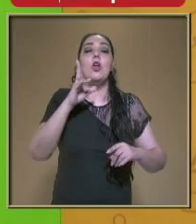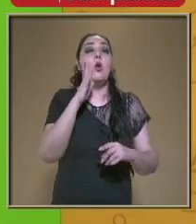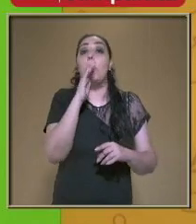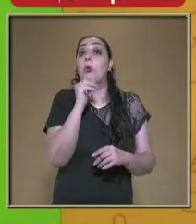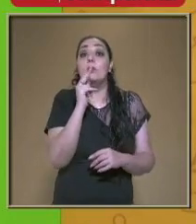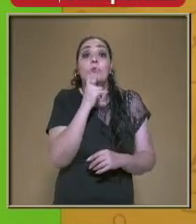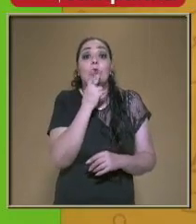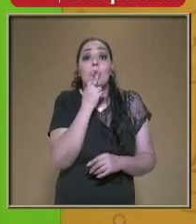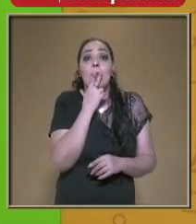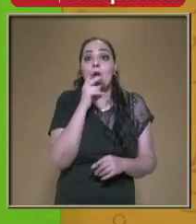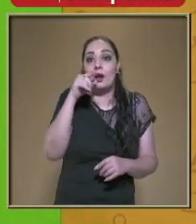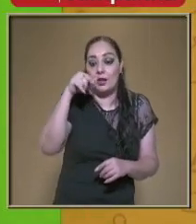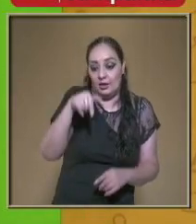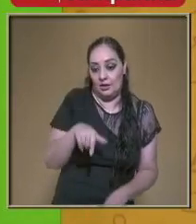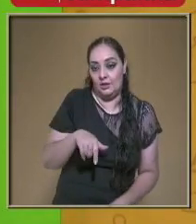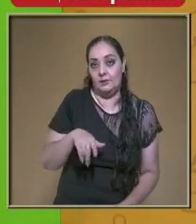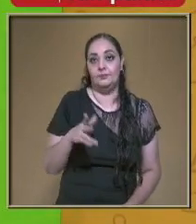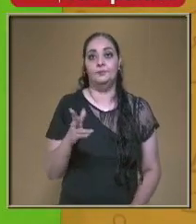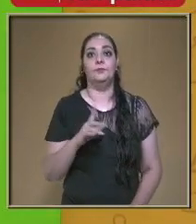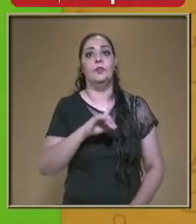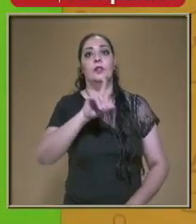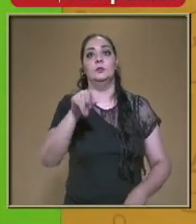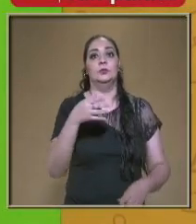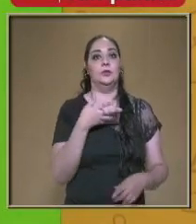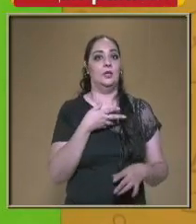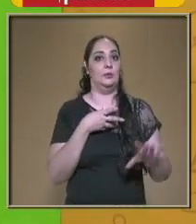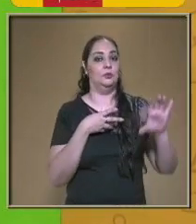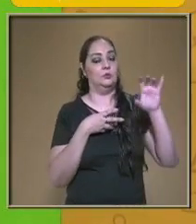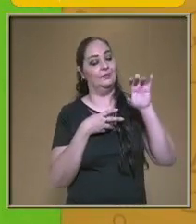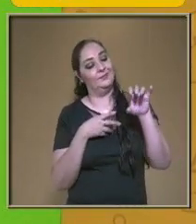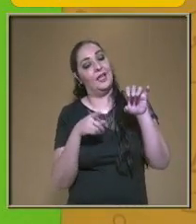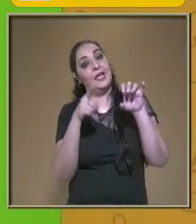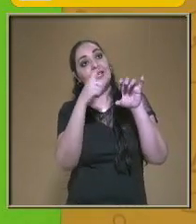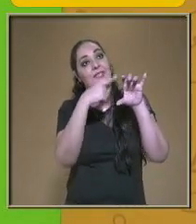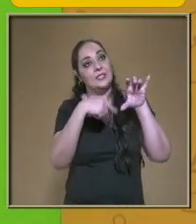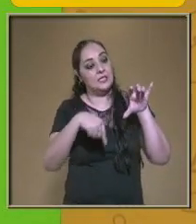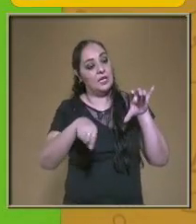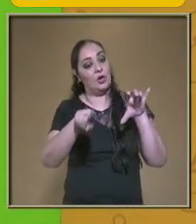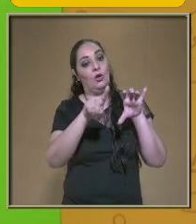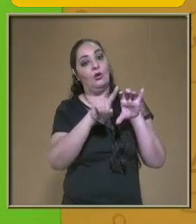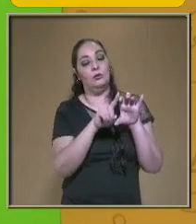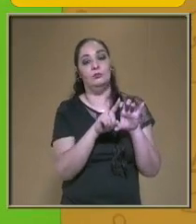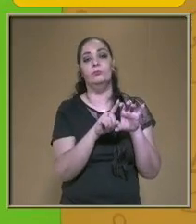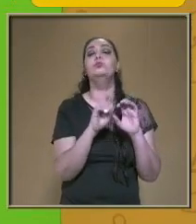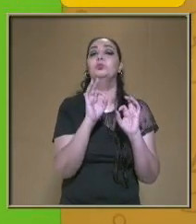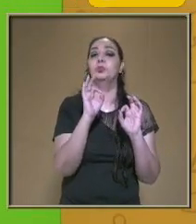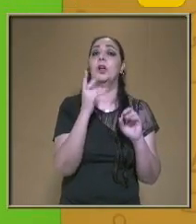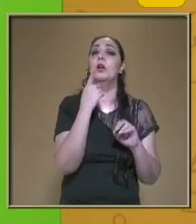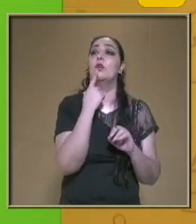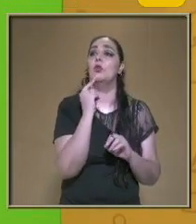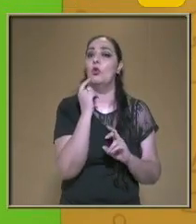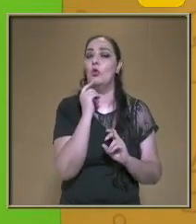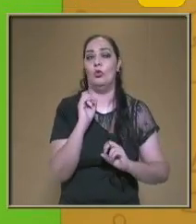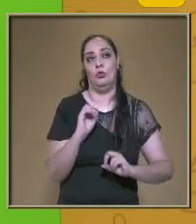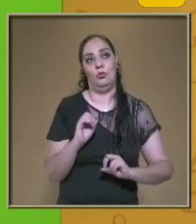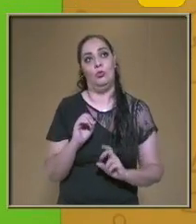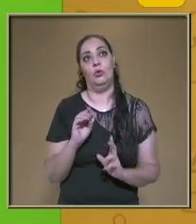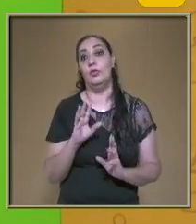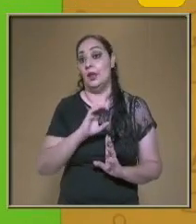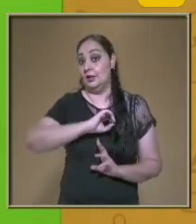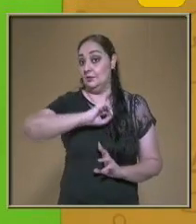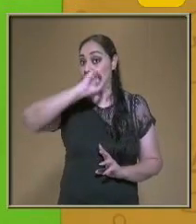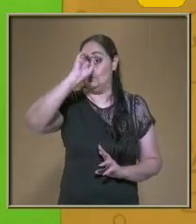case. Then we got the red circle, okay? The affirmative expressions or the order,